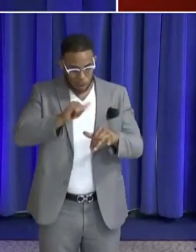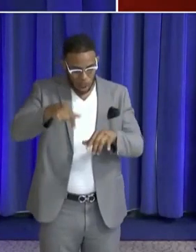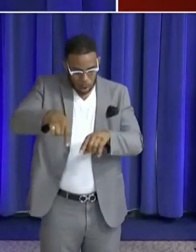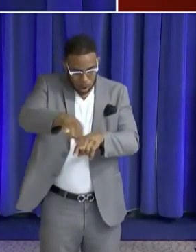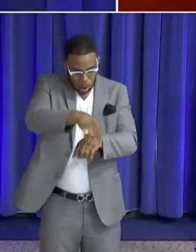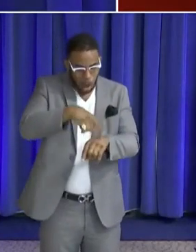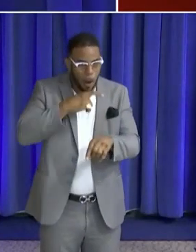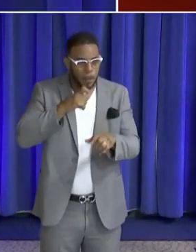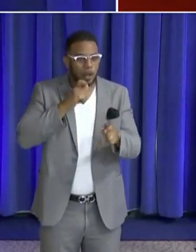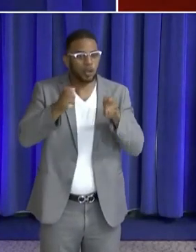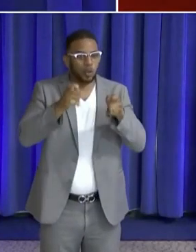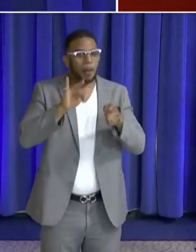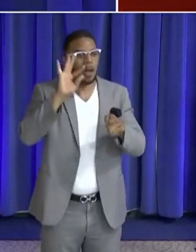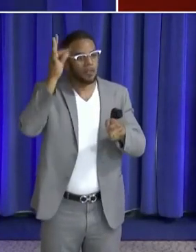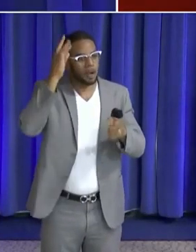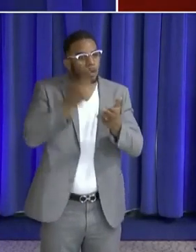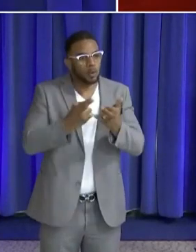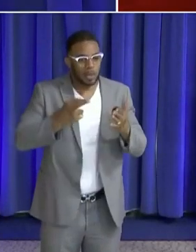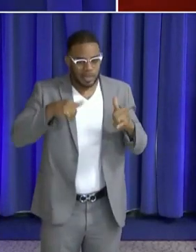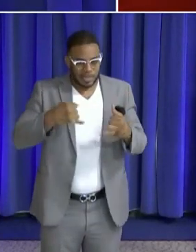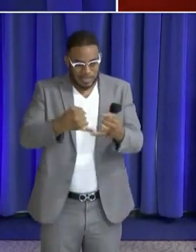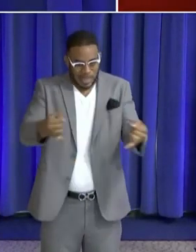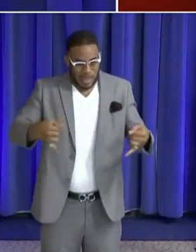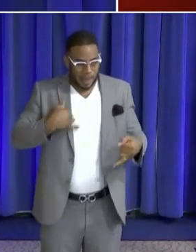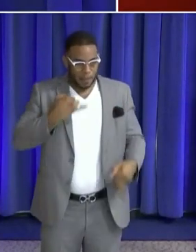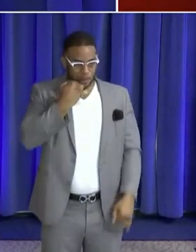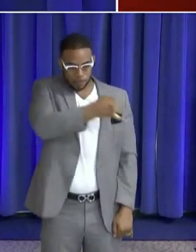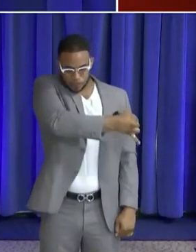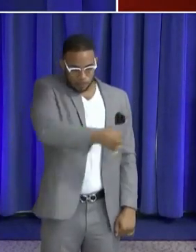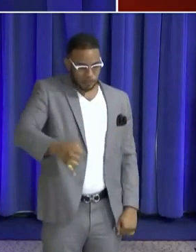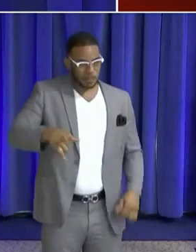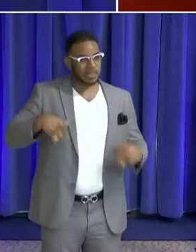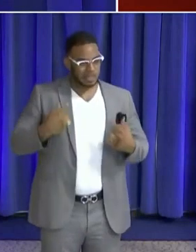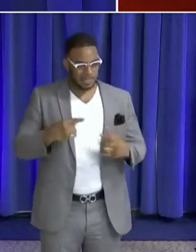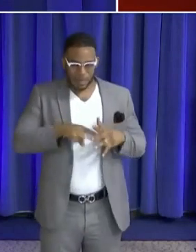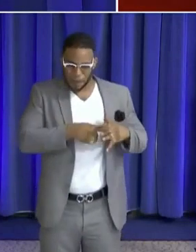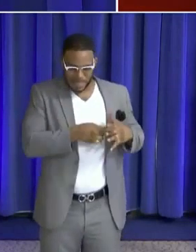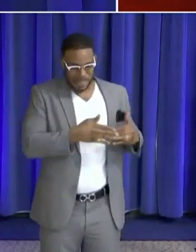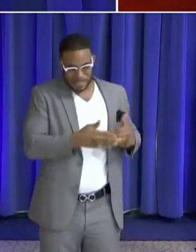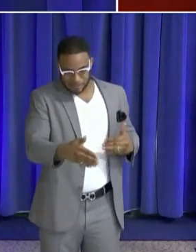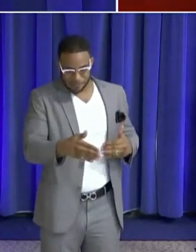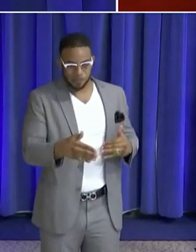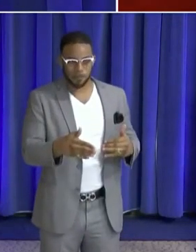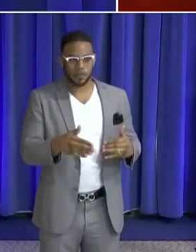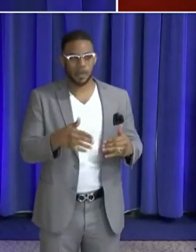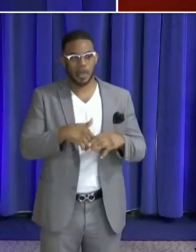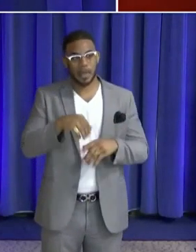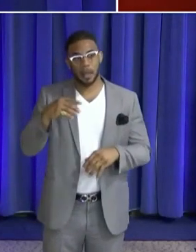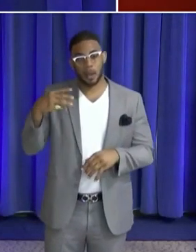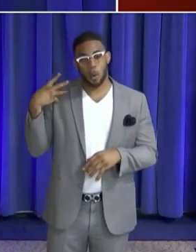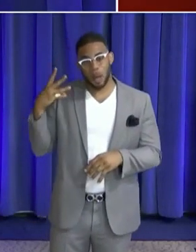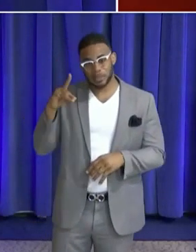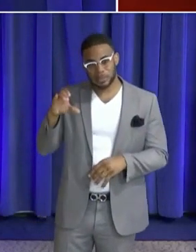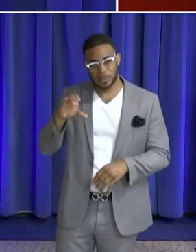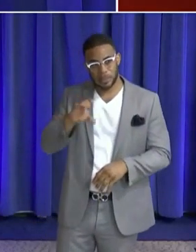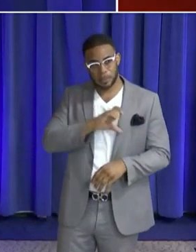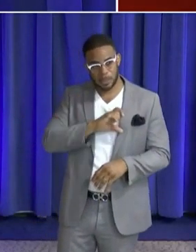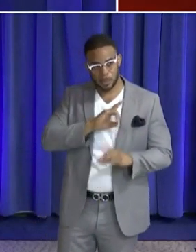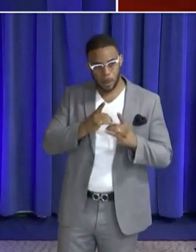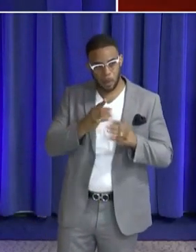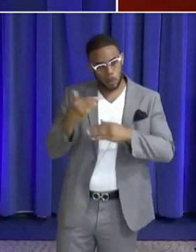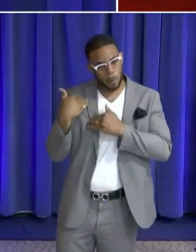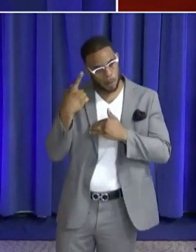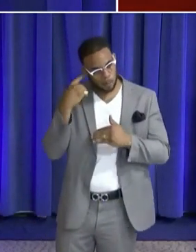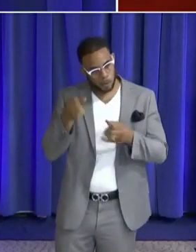by federal resources, and this is the line that has been drawn since the very beginning. And the Metropolitan Police Department is responsible for the